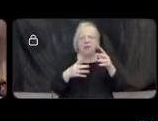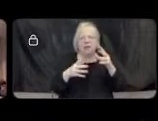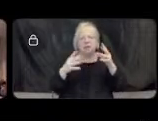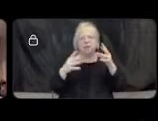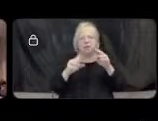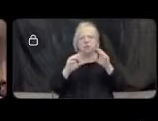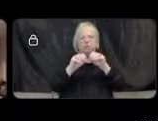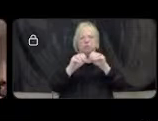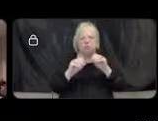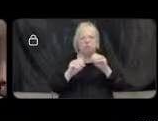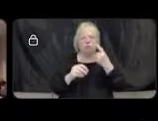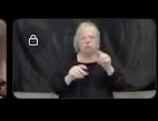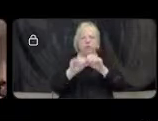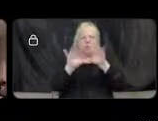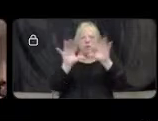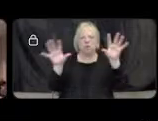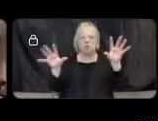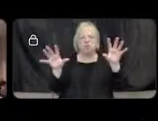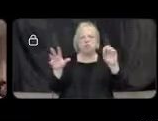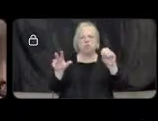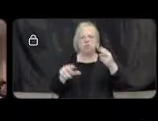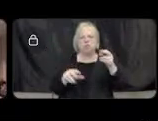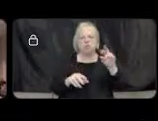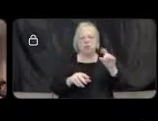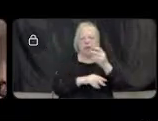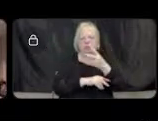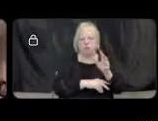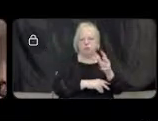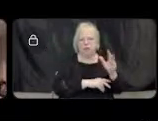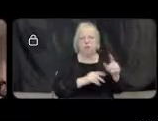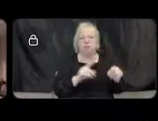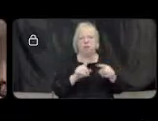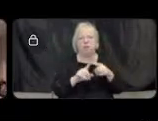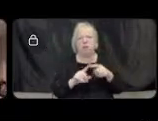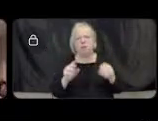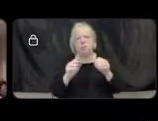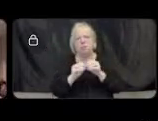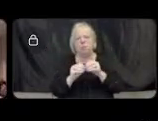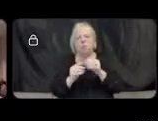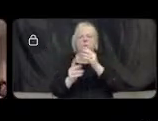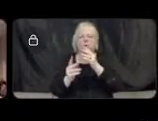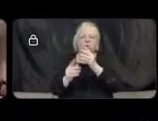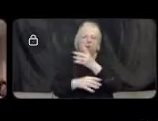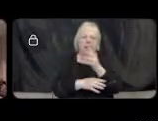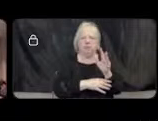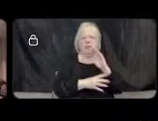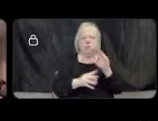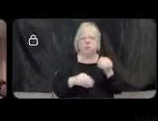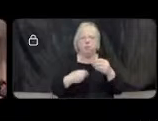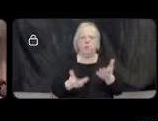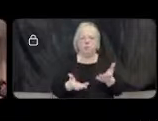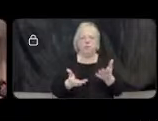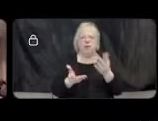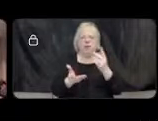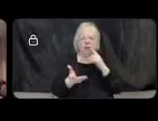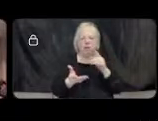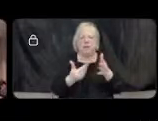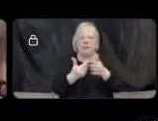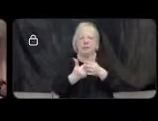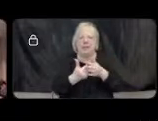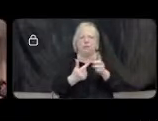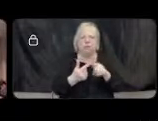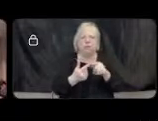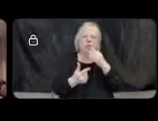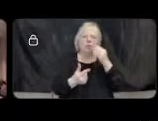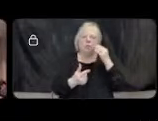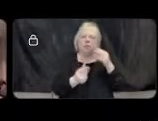in caliber, and groves of ornamental trees and additional landscape requirements will be provided at the locations adjacent to the residentially